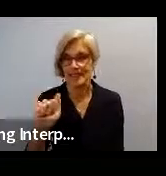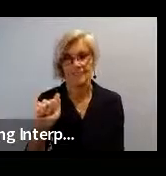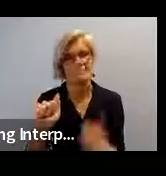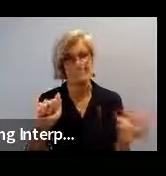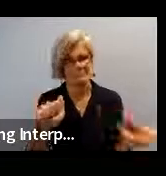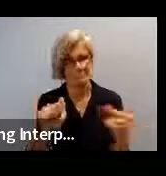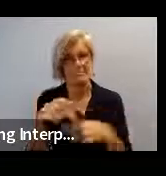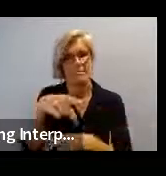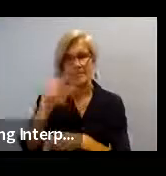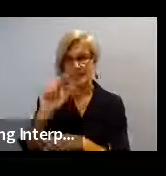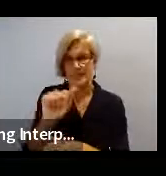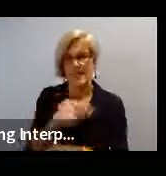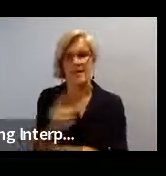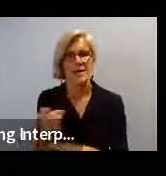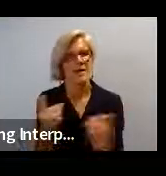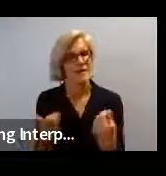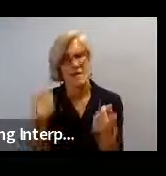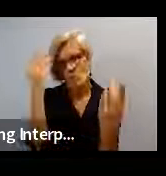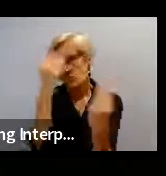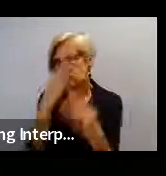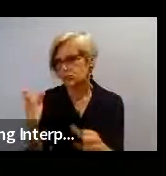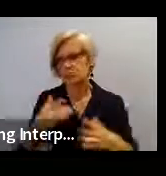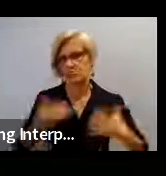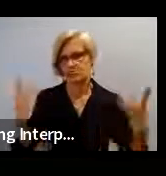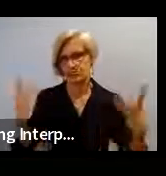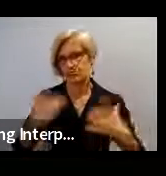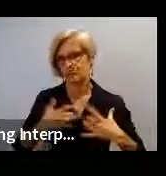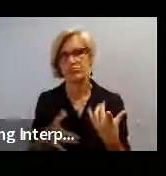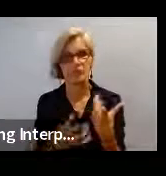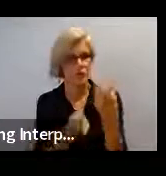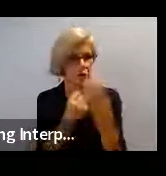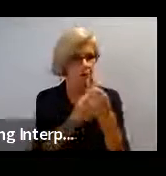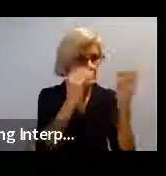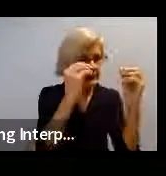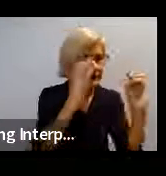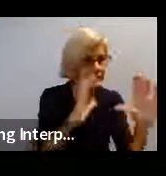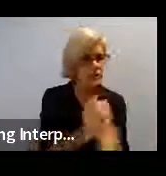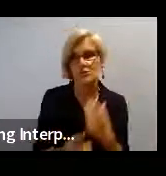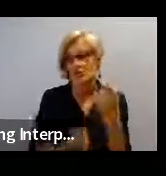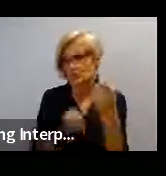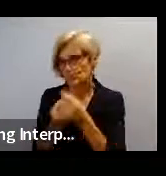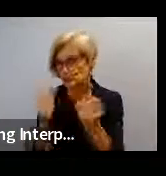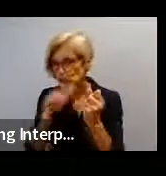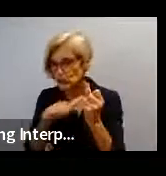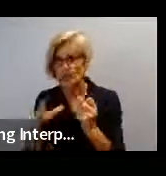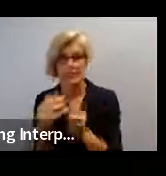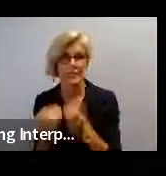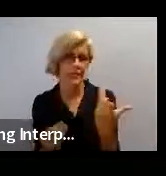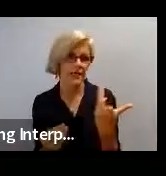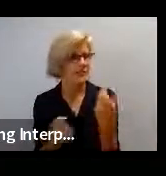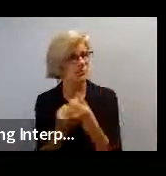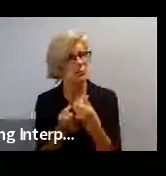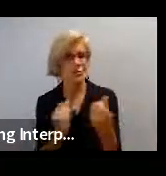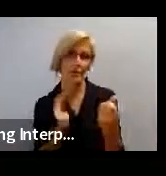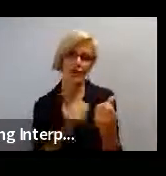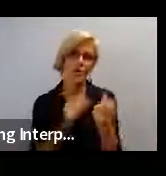keep you up to date on the most current events to support your teachers, your children, and our wonderful school.